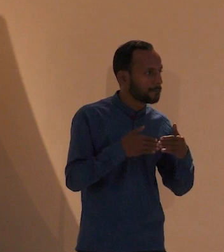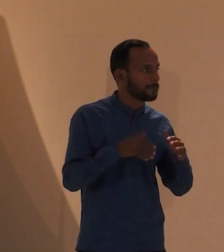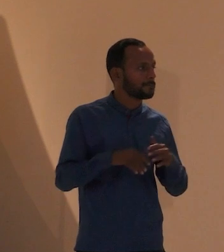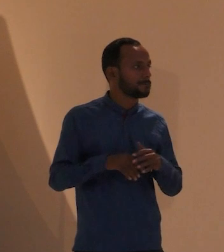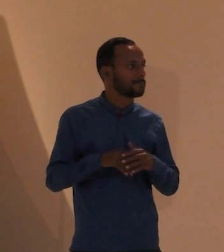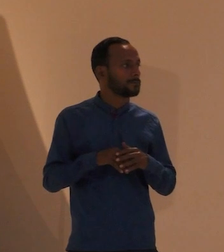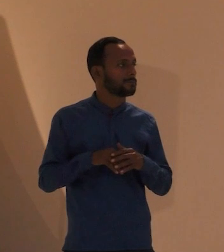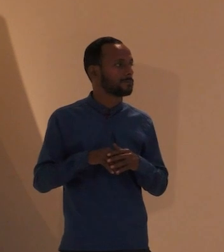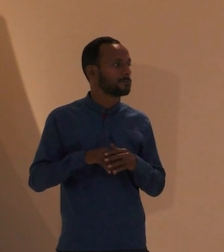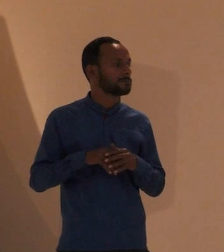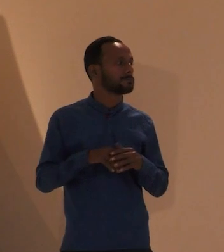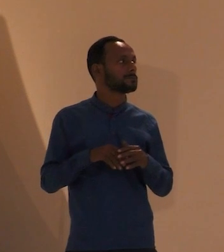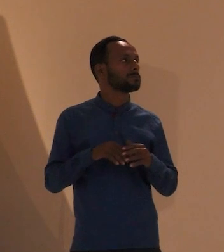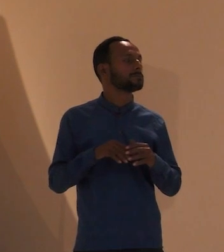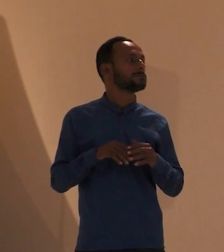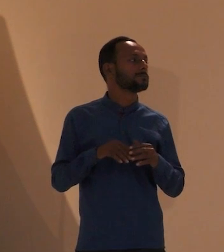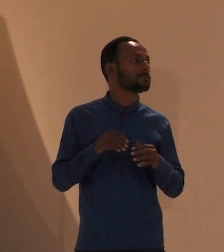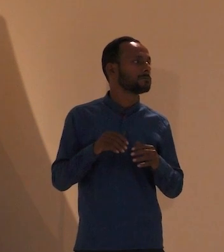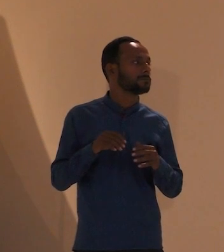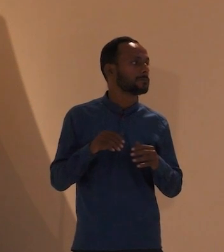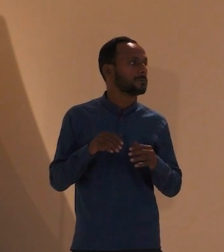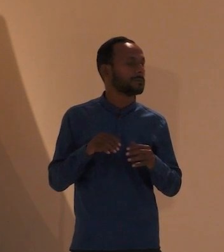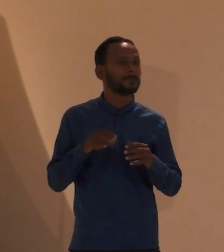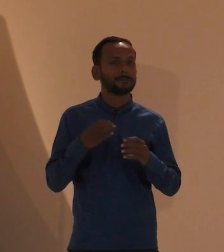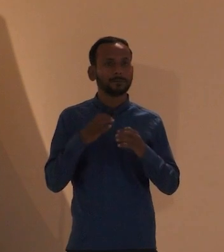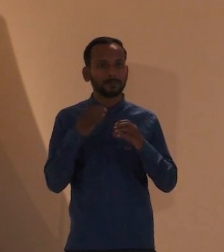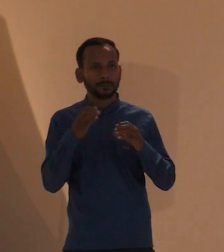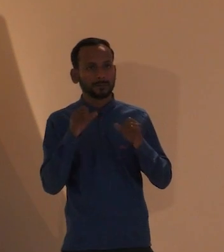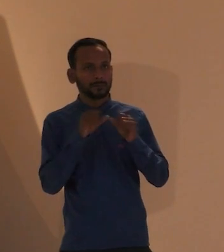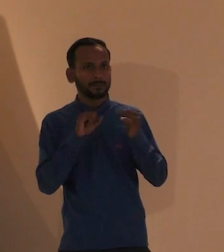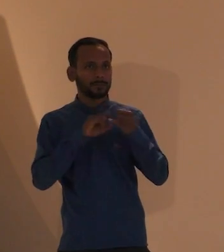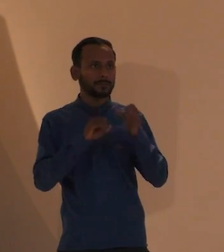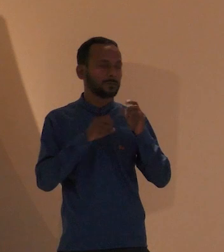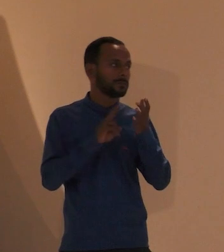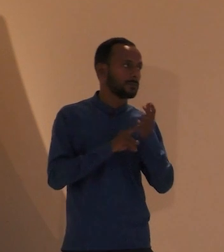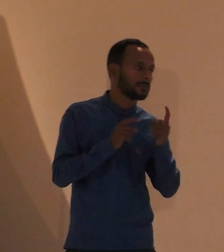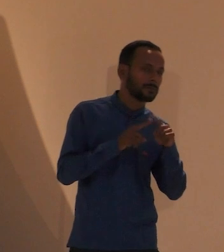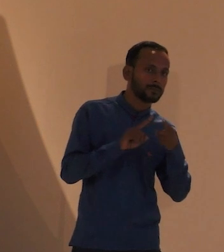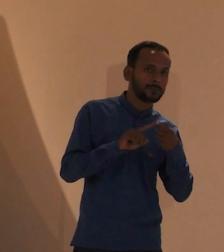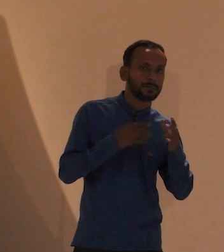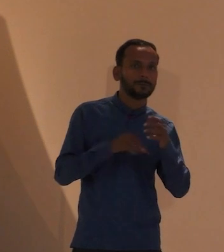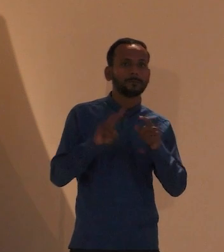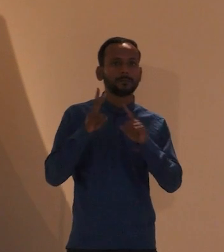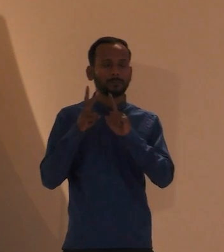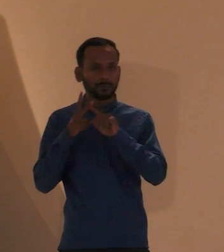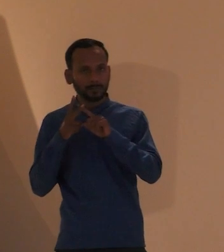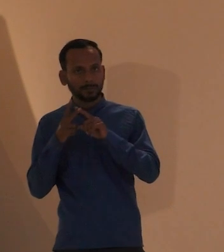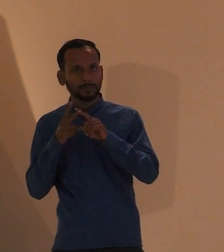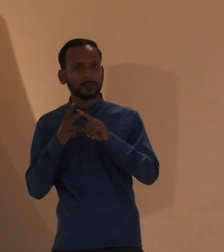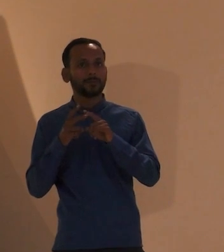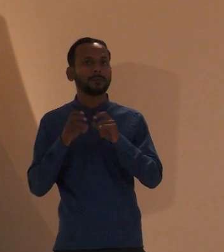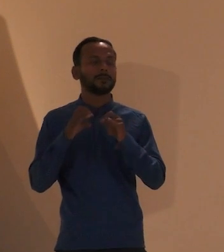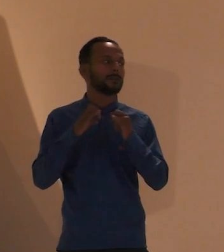archival documents of the case notes and papers of the second Chief Justice of the Supreme Court of